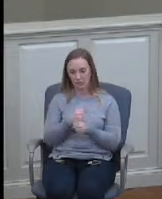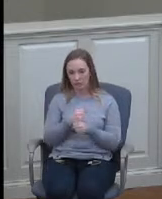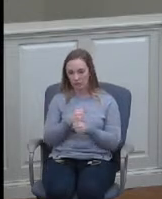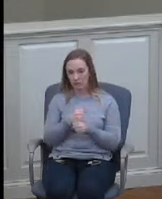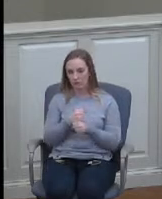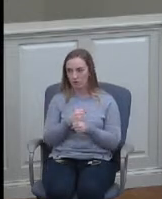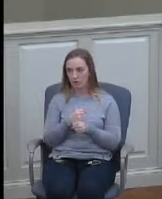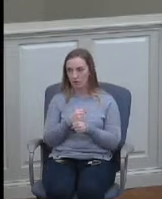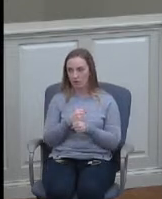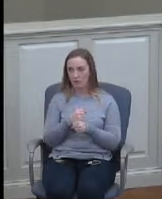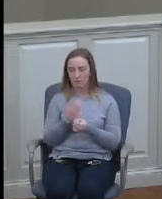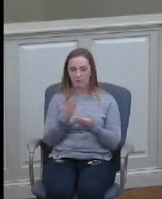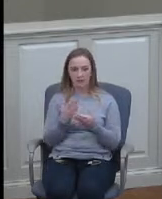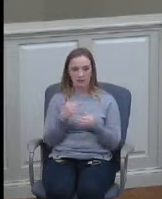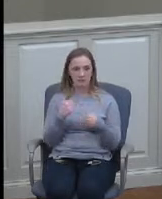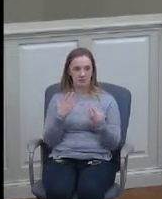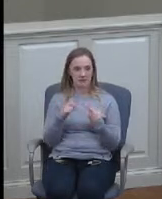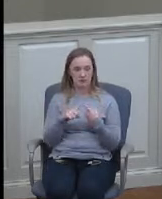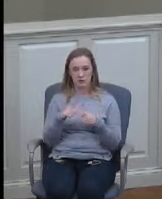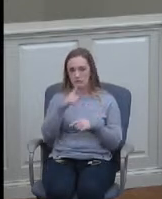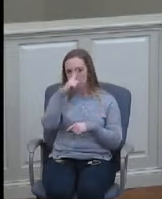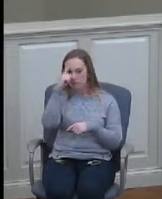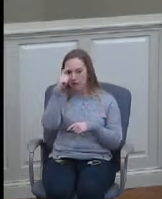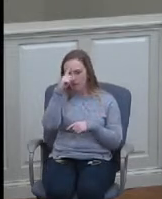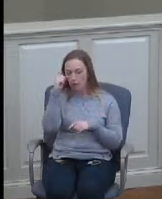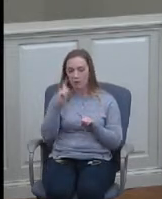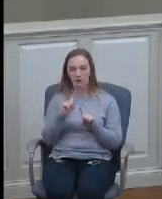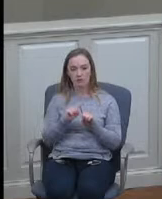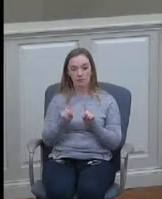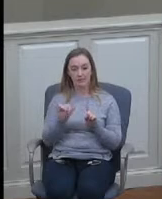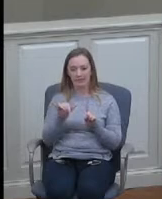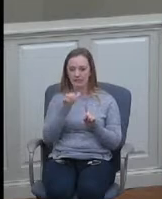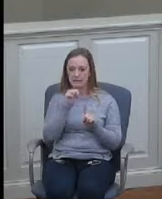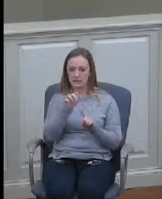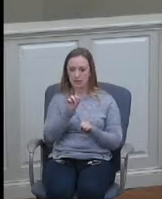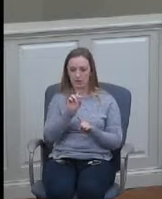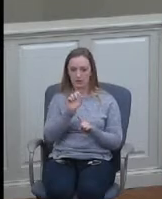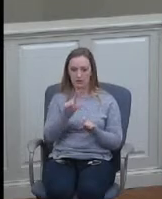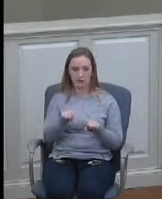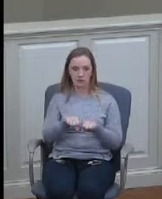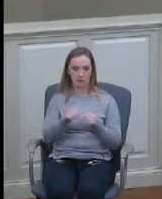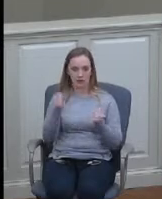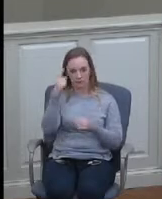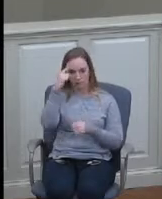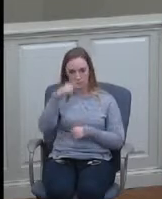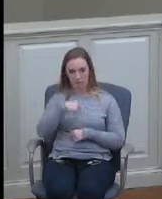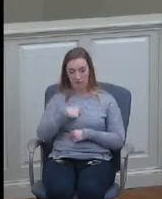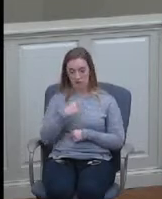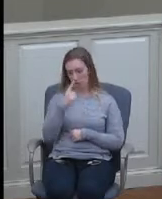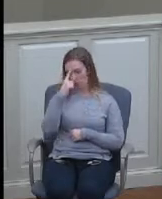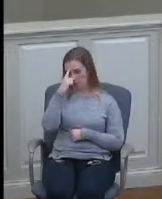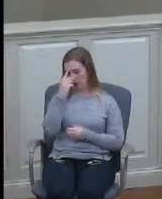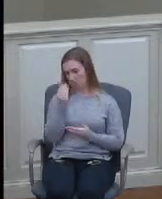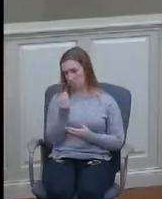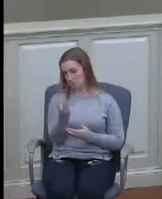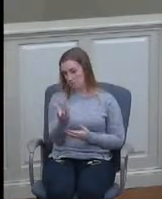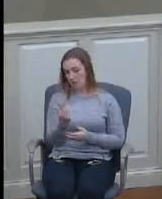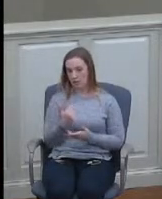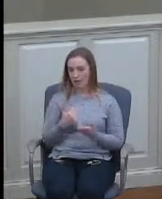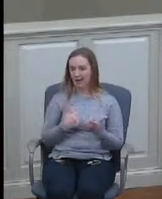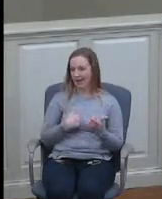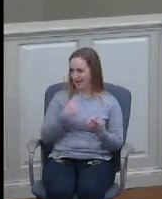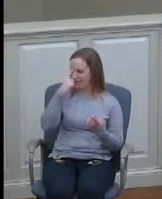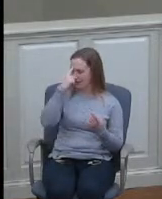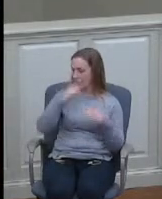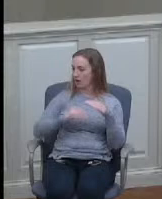until the summer. But, you know, that's not a deal killer for me. It's just a thought. Well, I think it was actually up